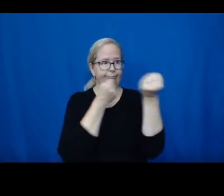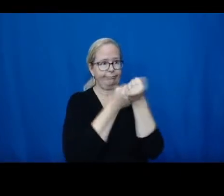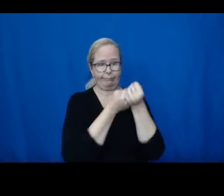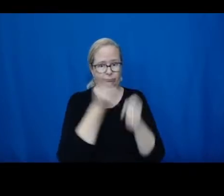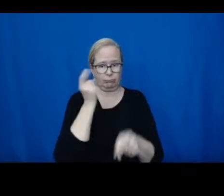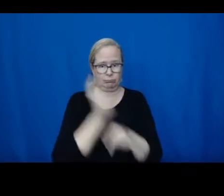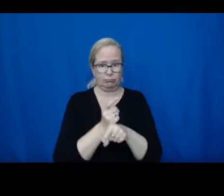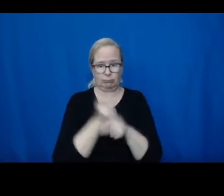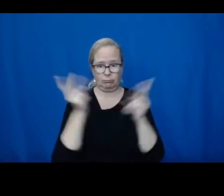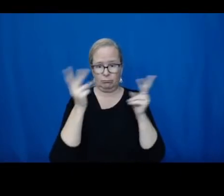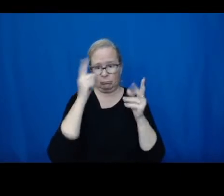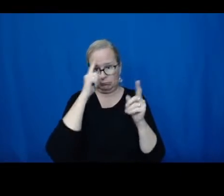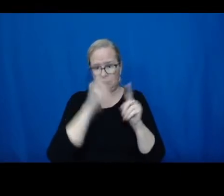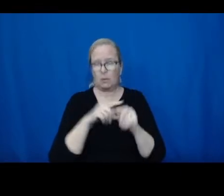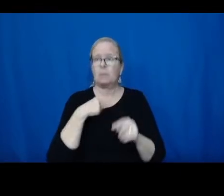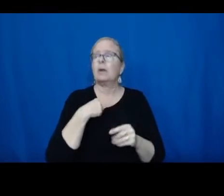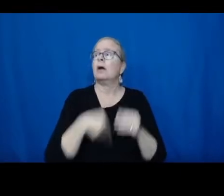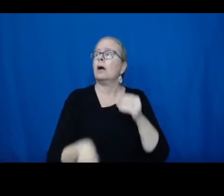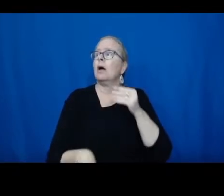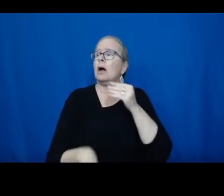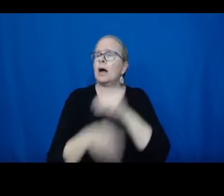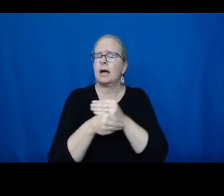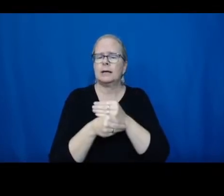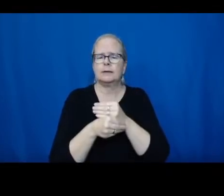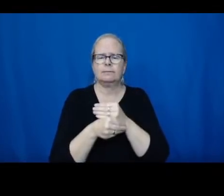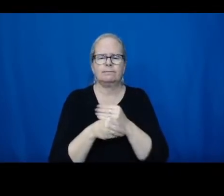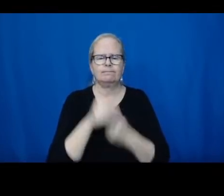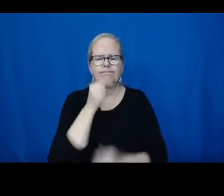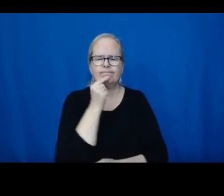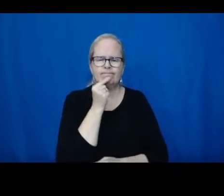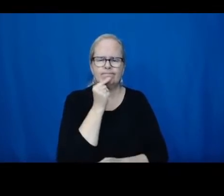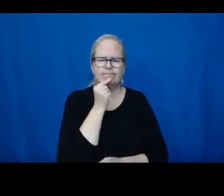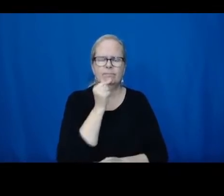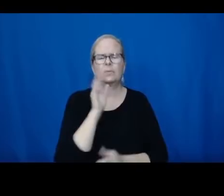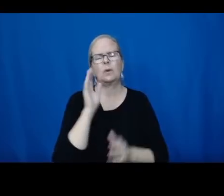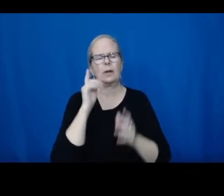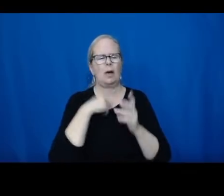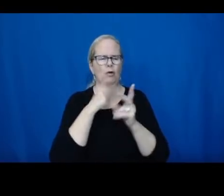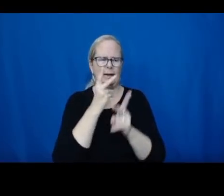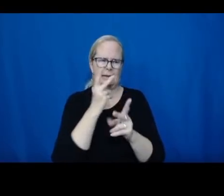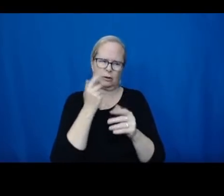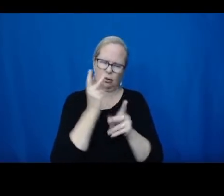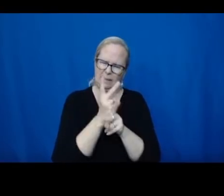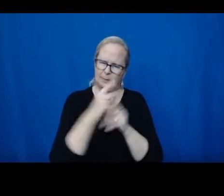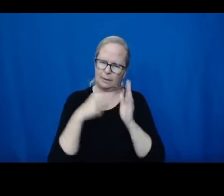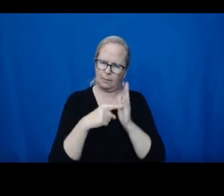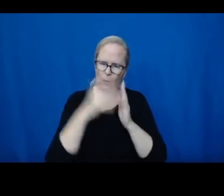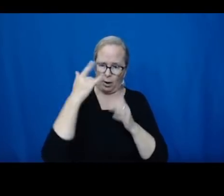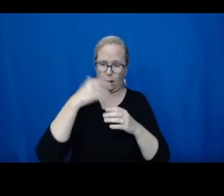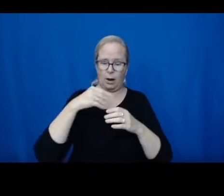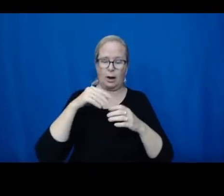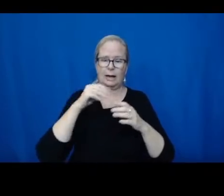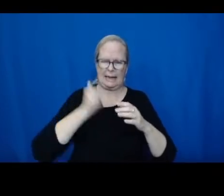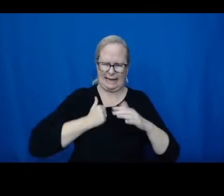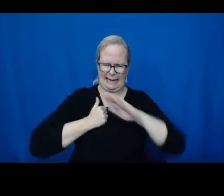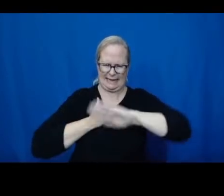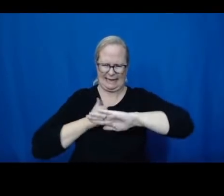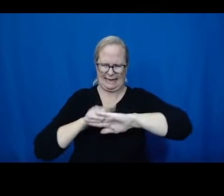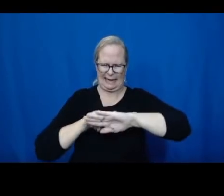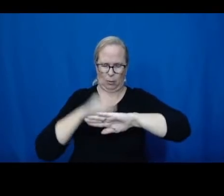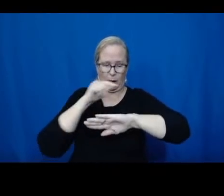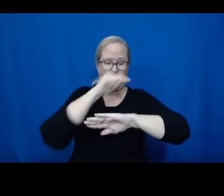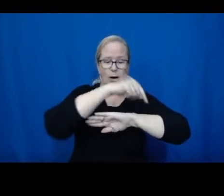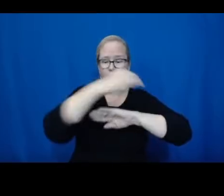everywhere else is just a little bit more different in terms of hospital systems and virus and amounts of public health measures.